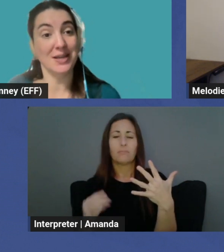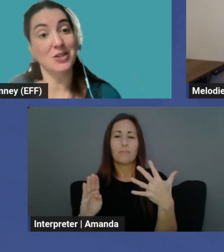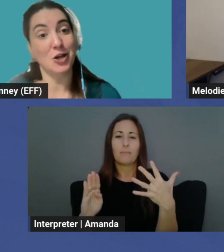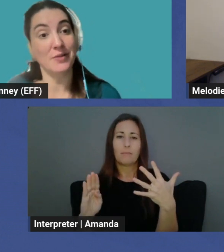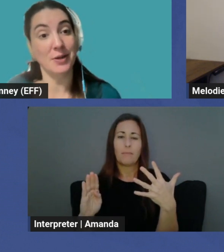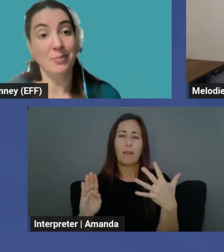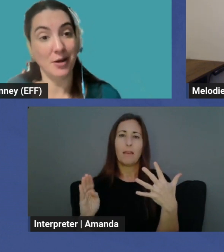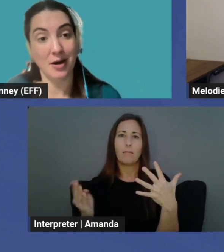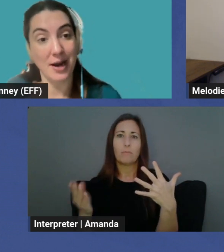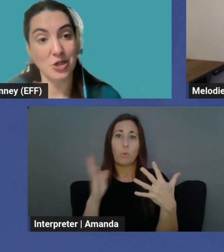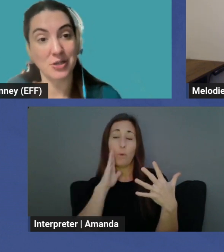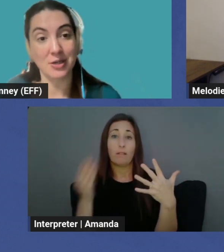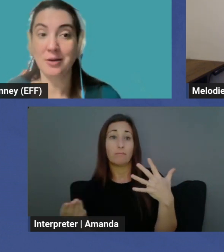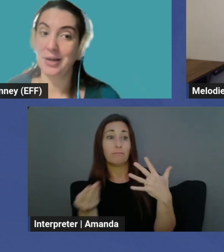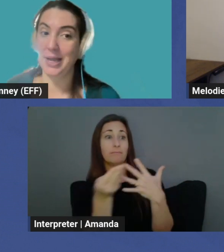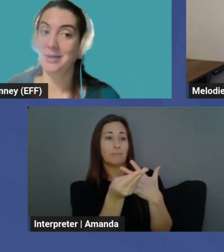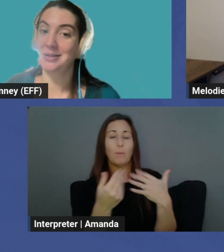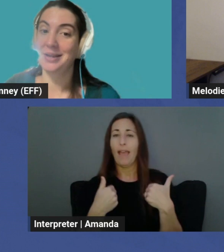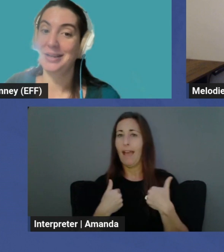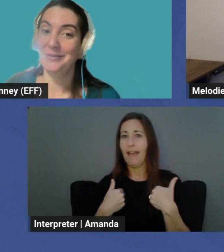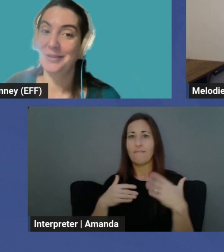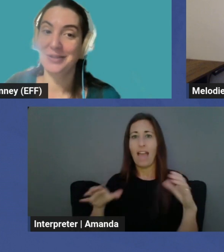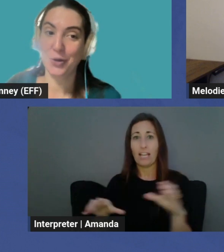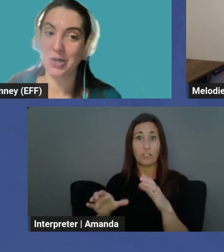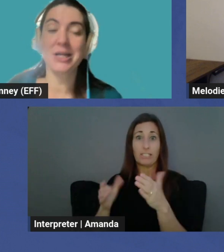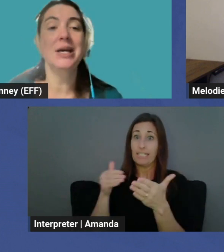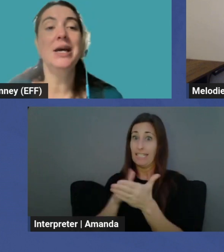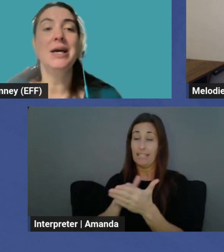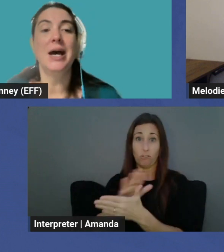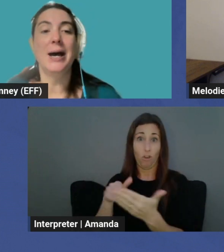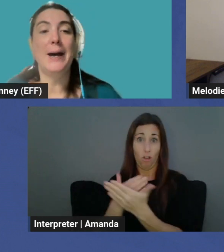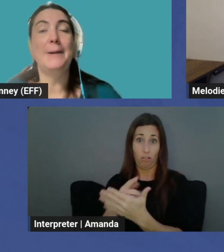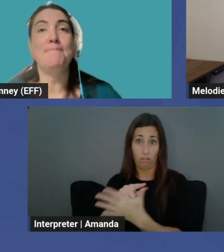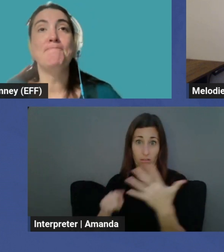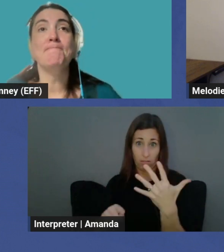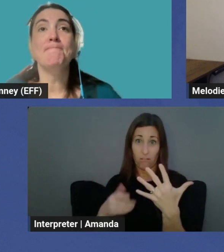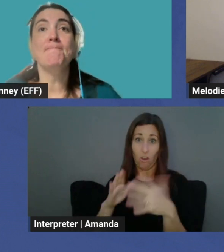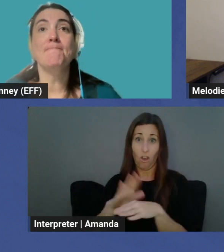actions against all of them on our Action Center, act.eff.org.